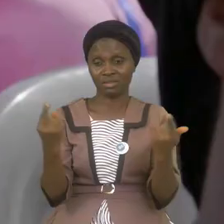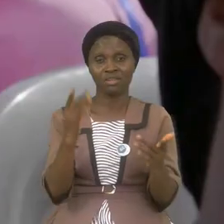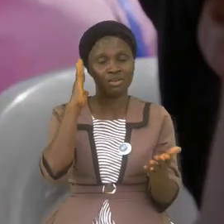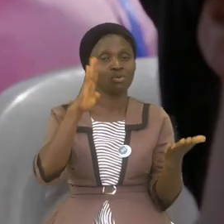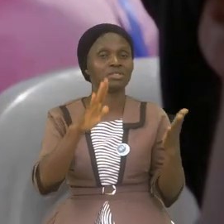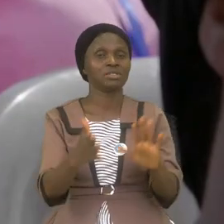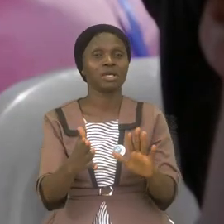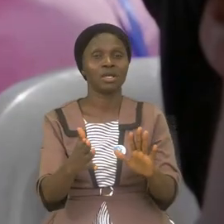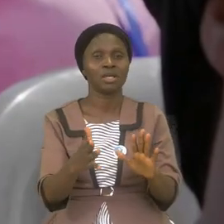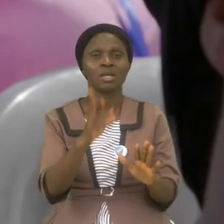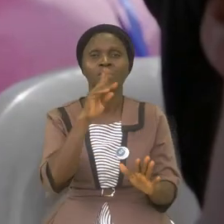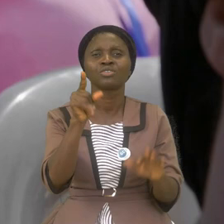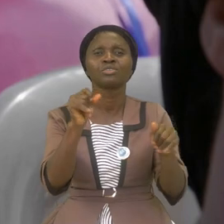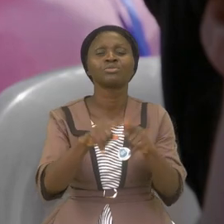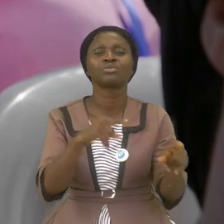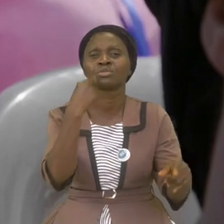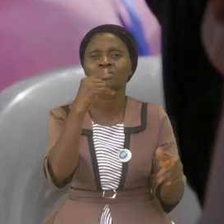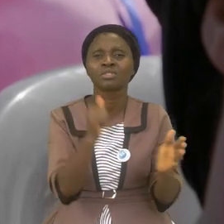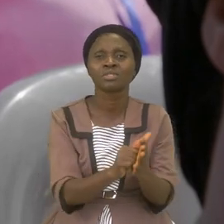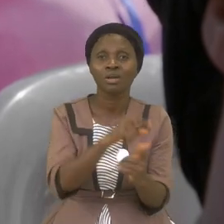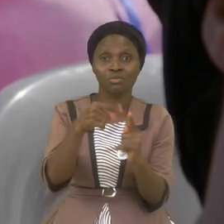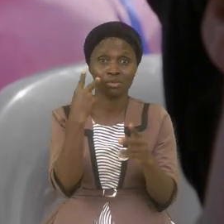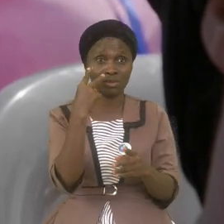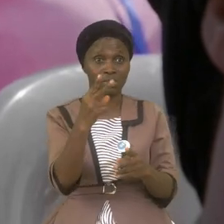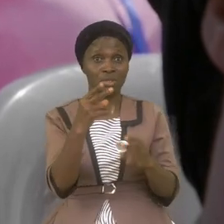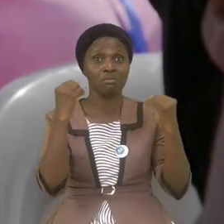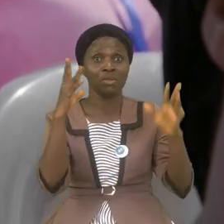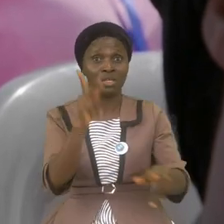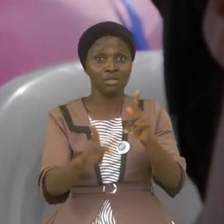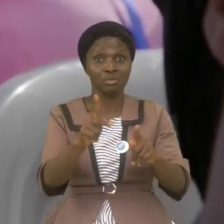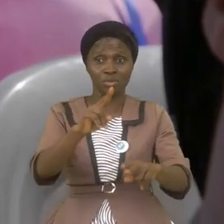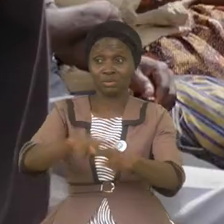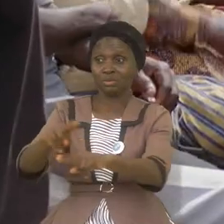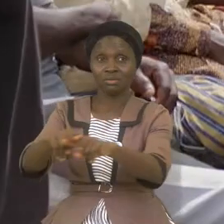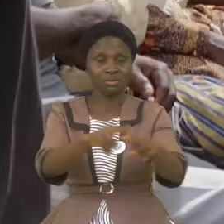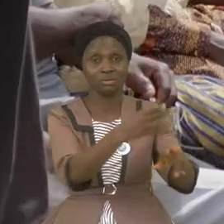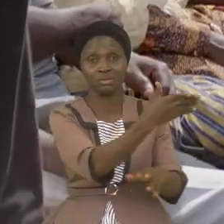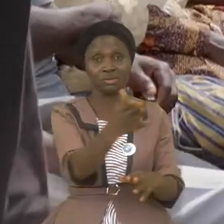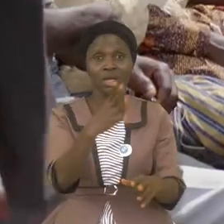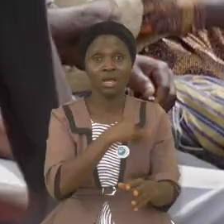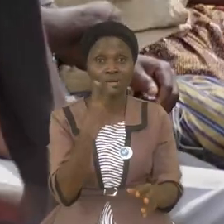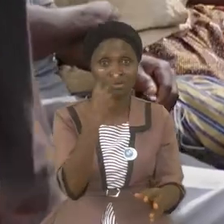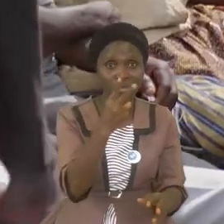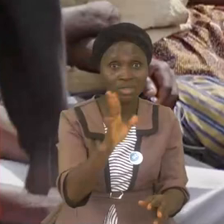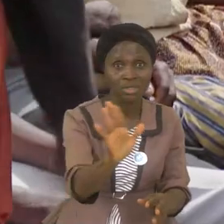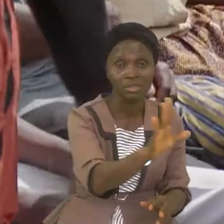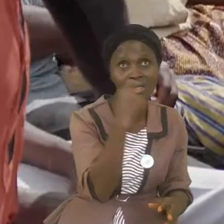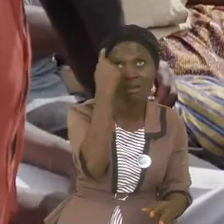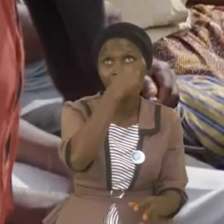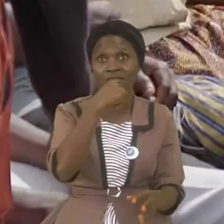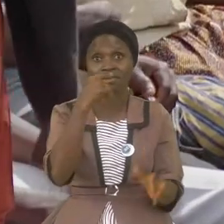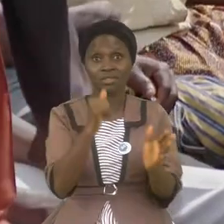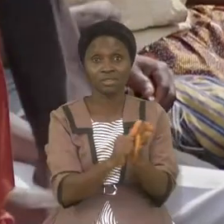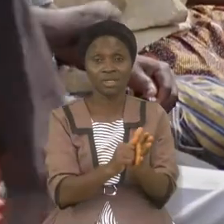there? And when you see all those people that terrify and threaten, are you able to